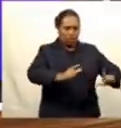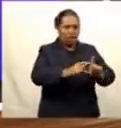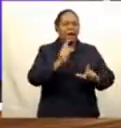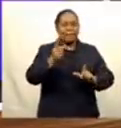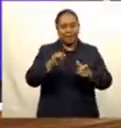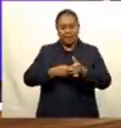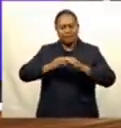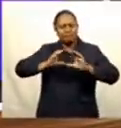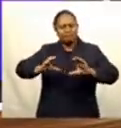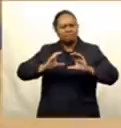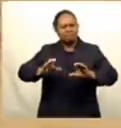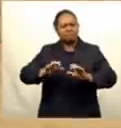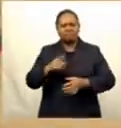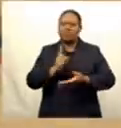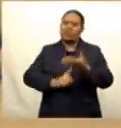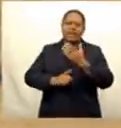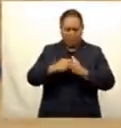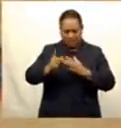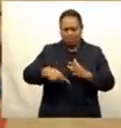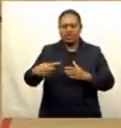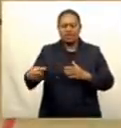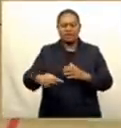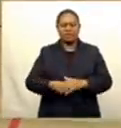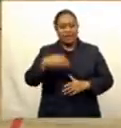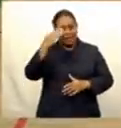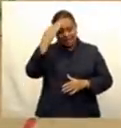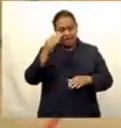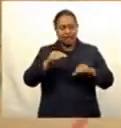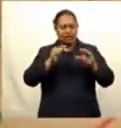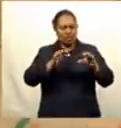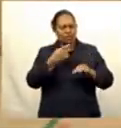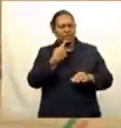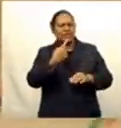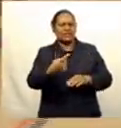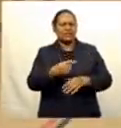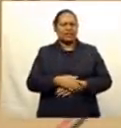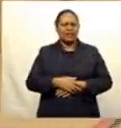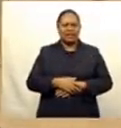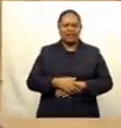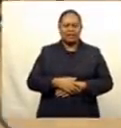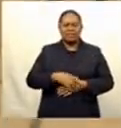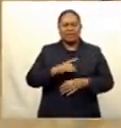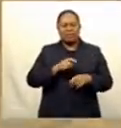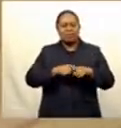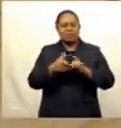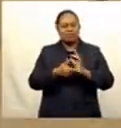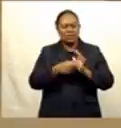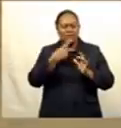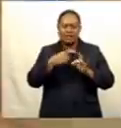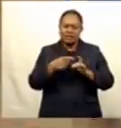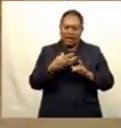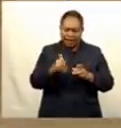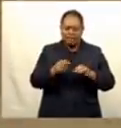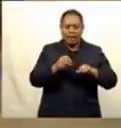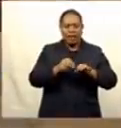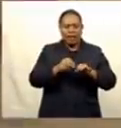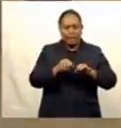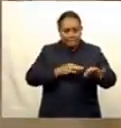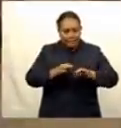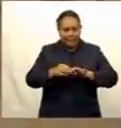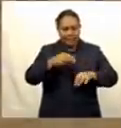Fiji, the show must go on. Fiji Pearls head coach Jenny Brazil says despite this setback, she has put together a plan to have the